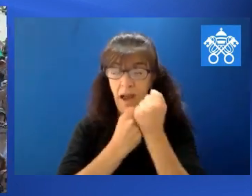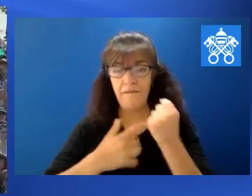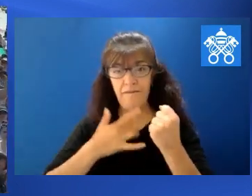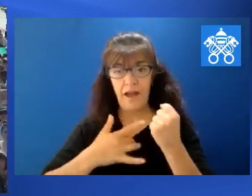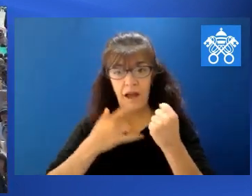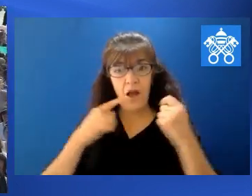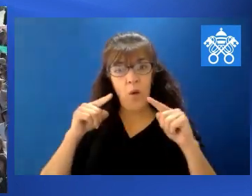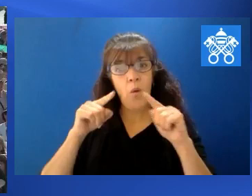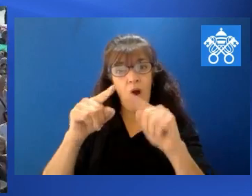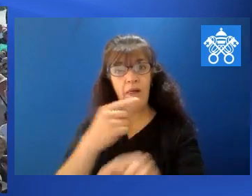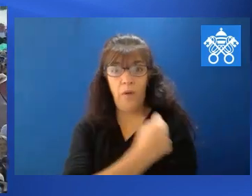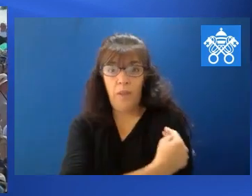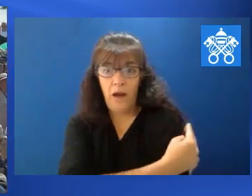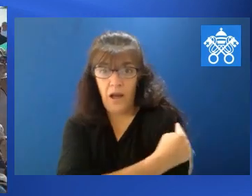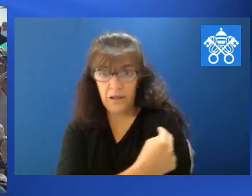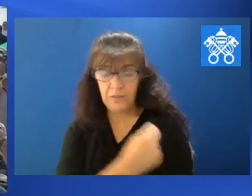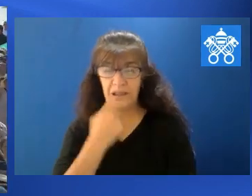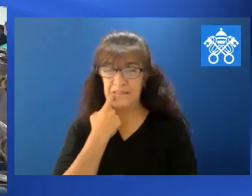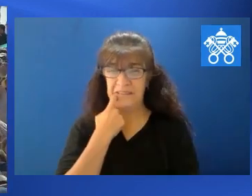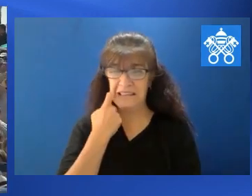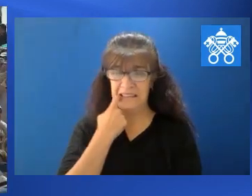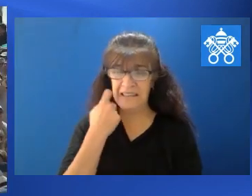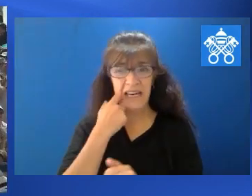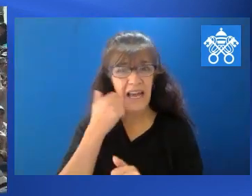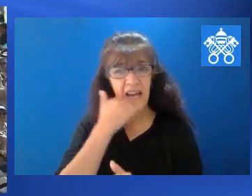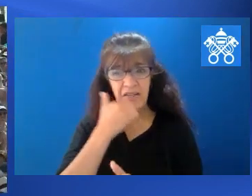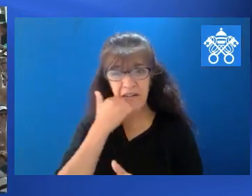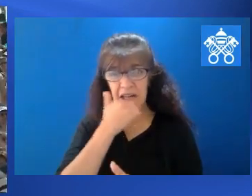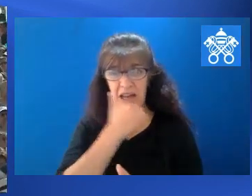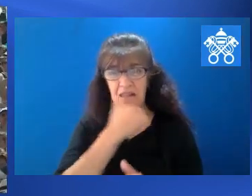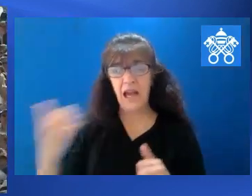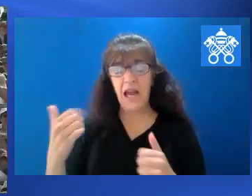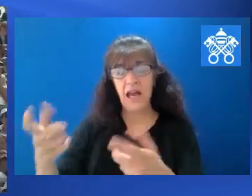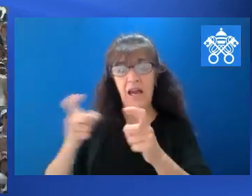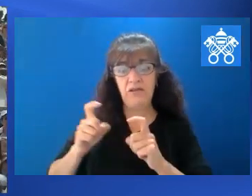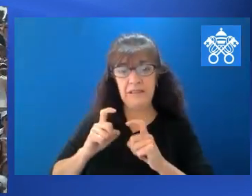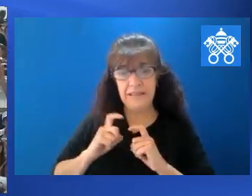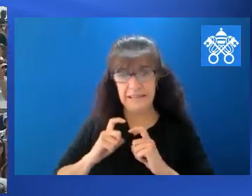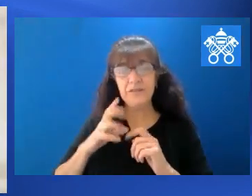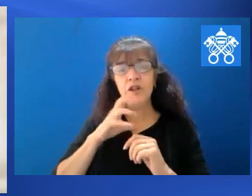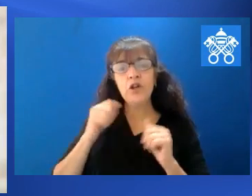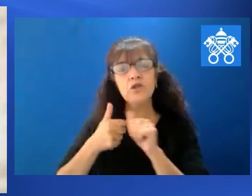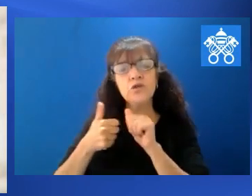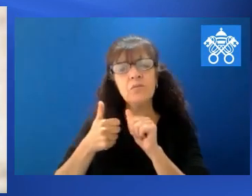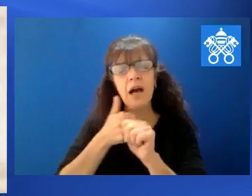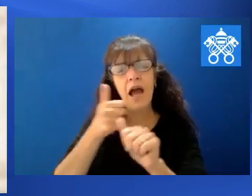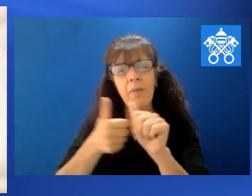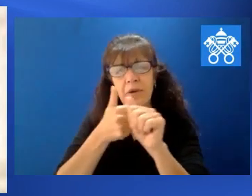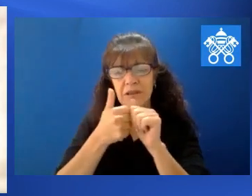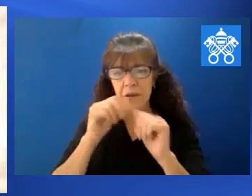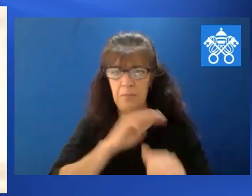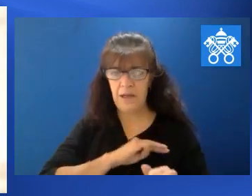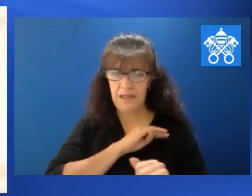hospital recently and every day that I receive in my apostolic ministry. I wish you many happy